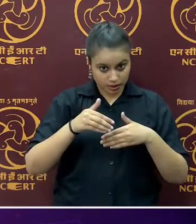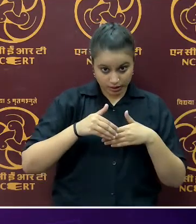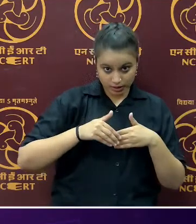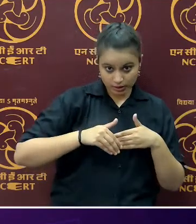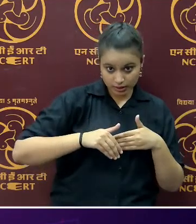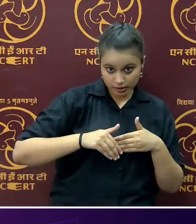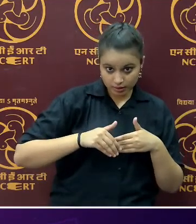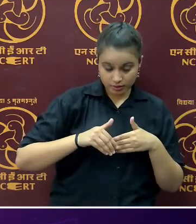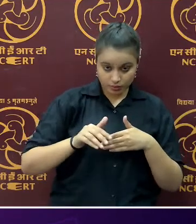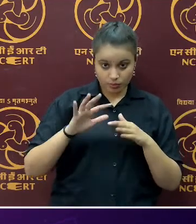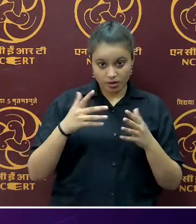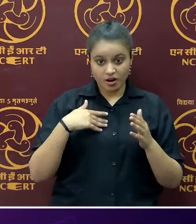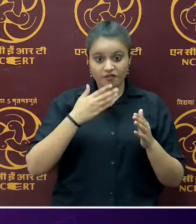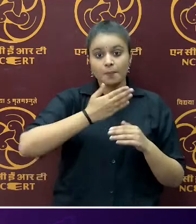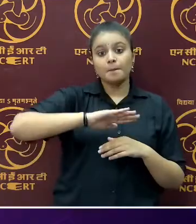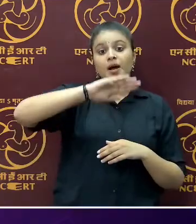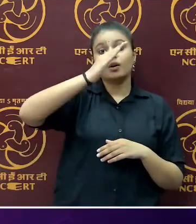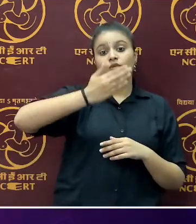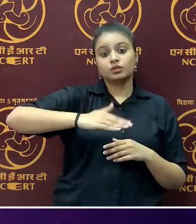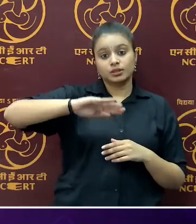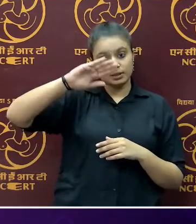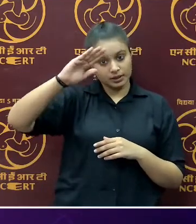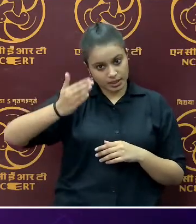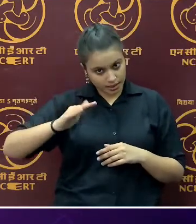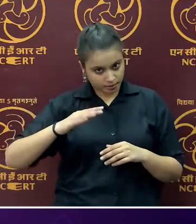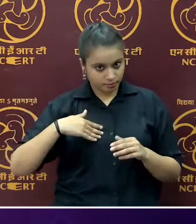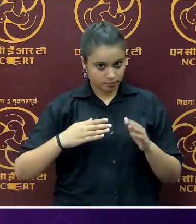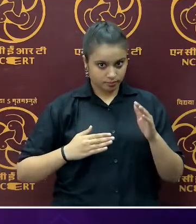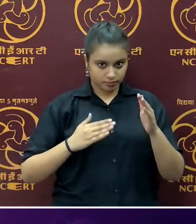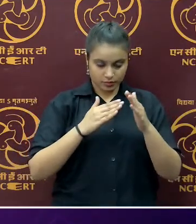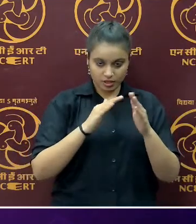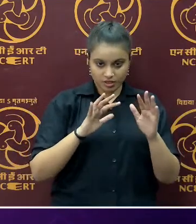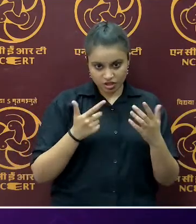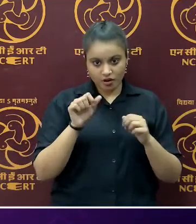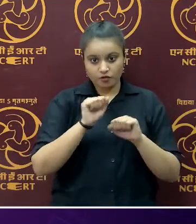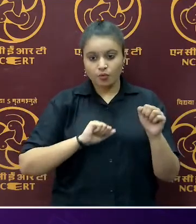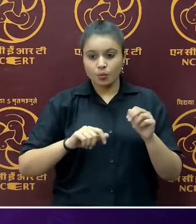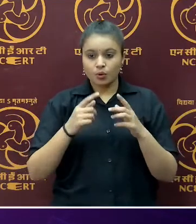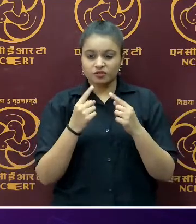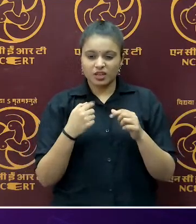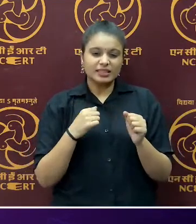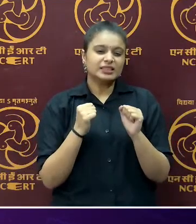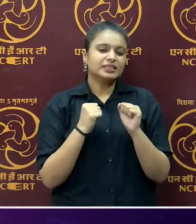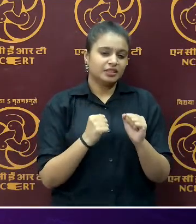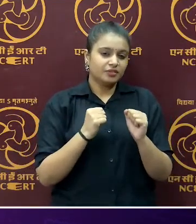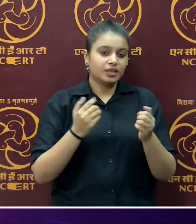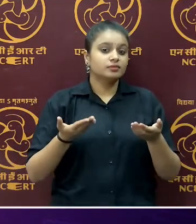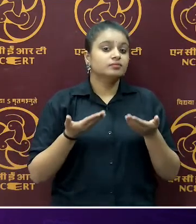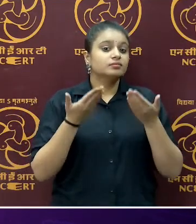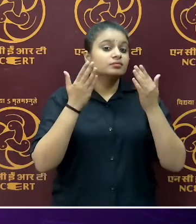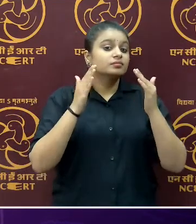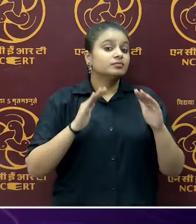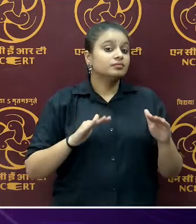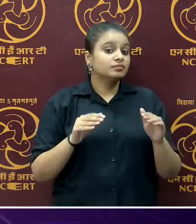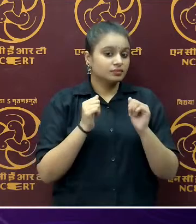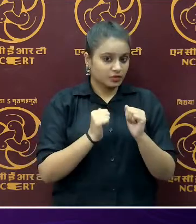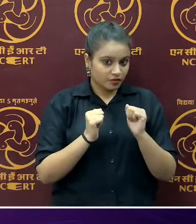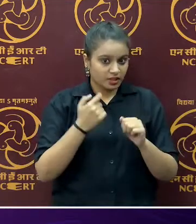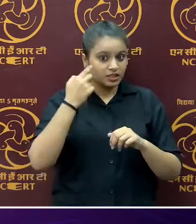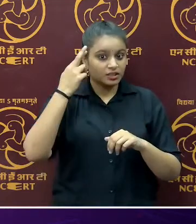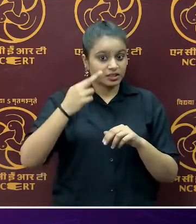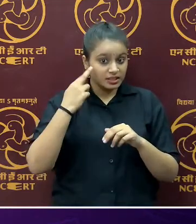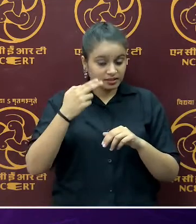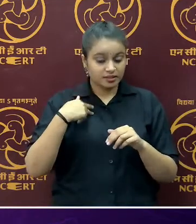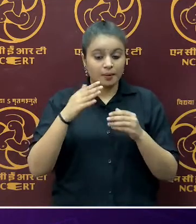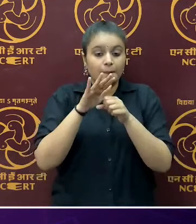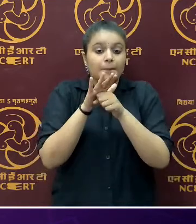to mountains, say Leh, when they are going to, so they find it difficult to breathe over there. Yes. Because of pressure